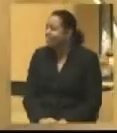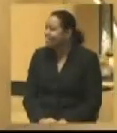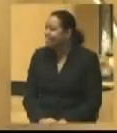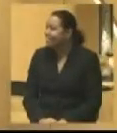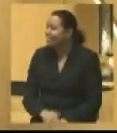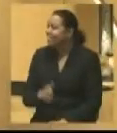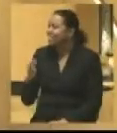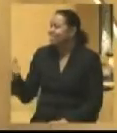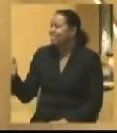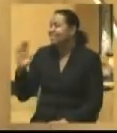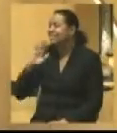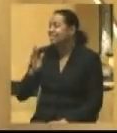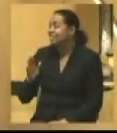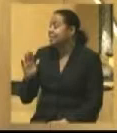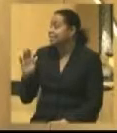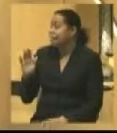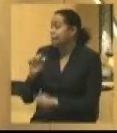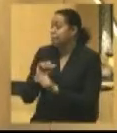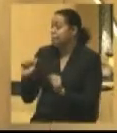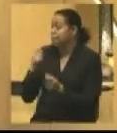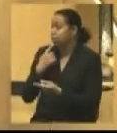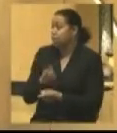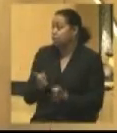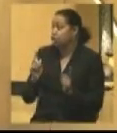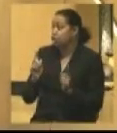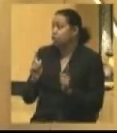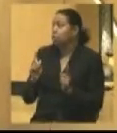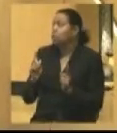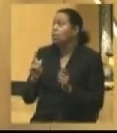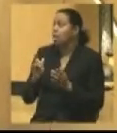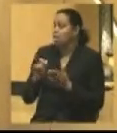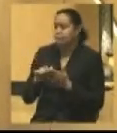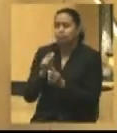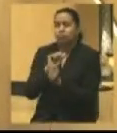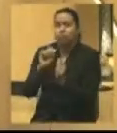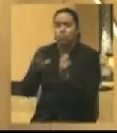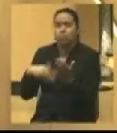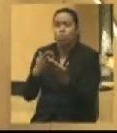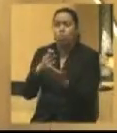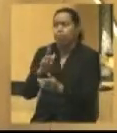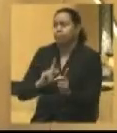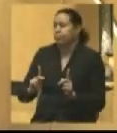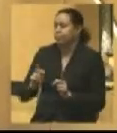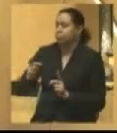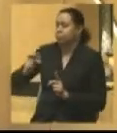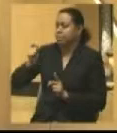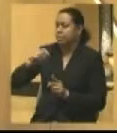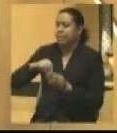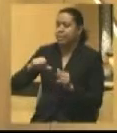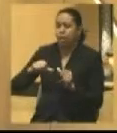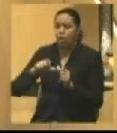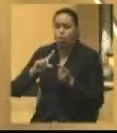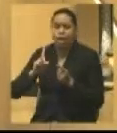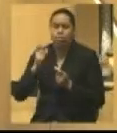By its terms, the Emancipation Proclamation frees all slaves immediately in the areas and insurgents.